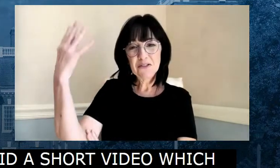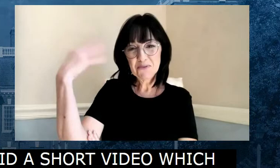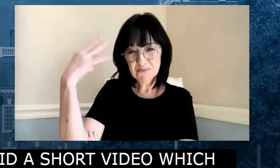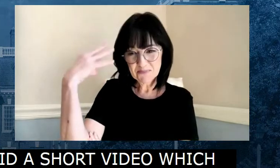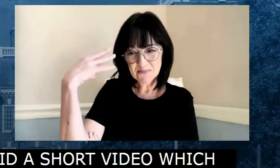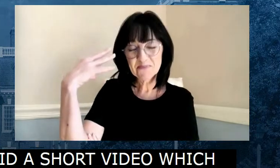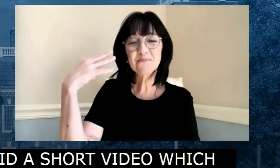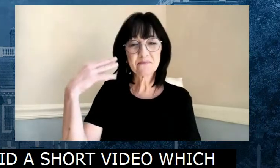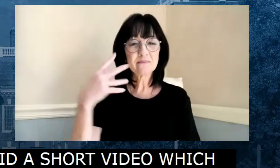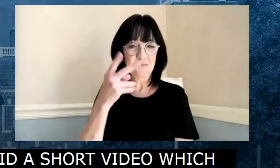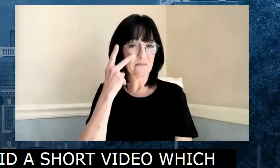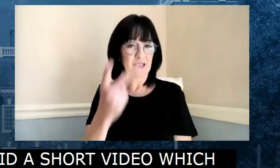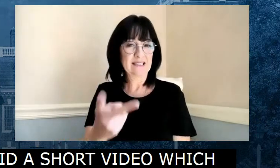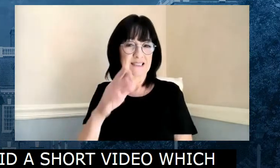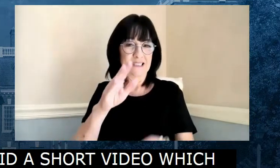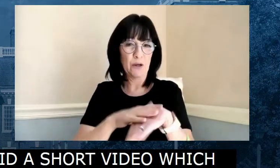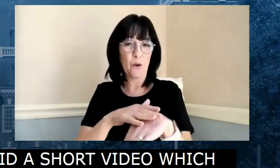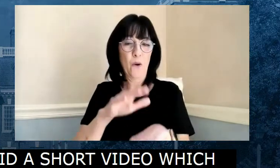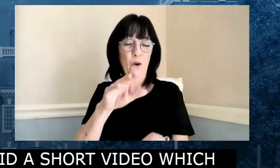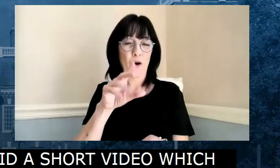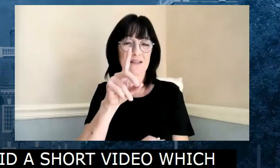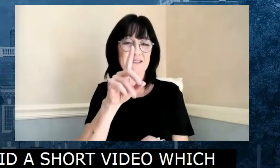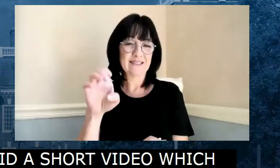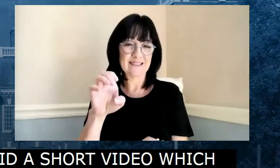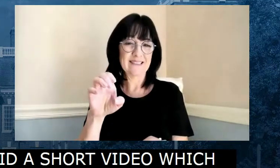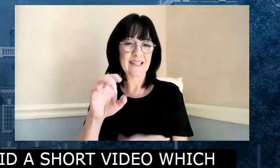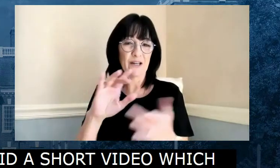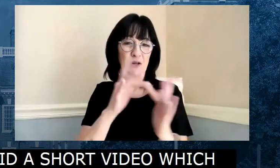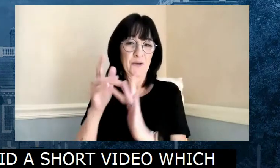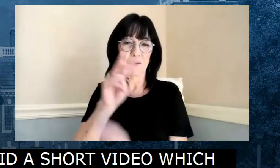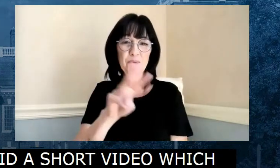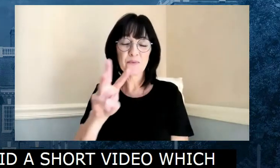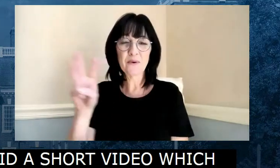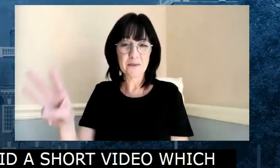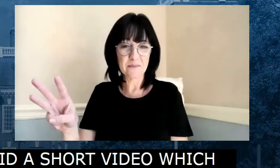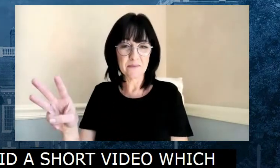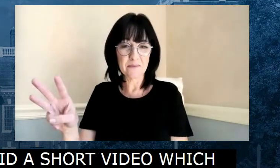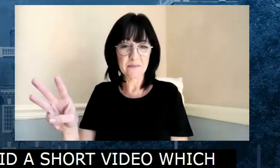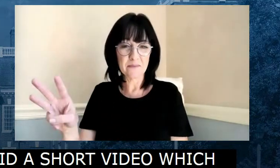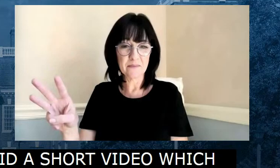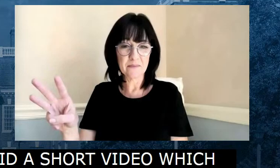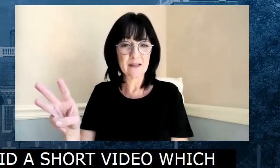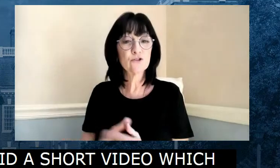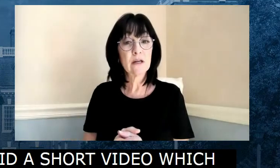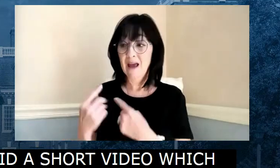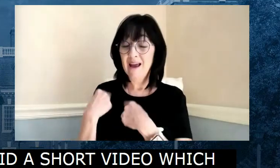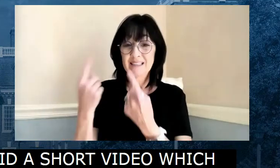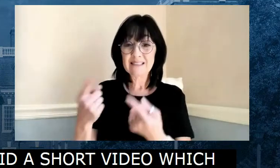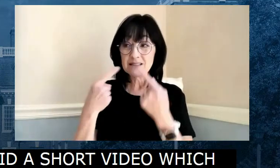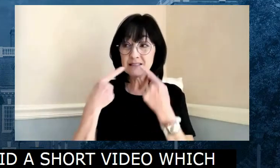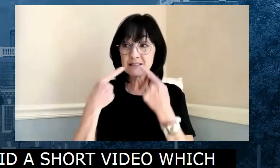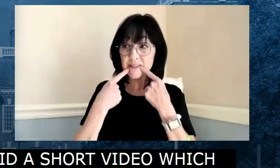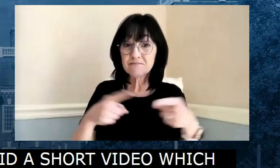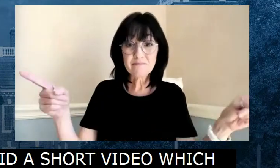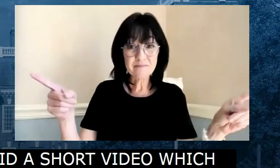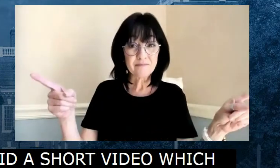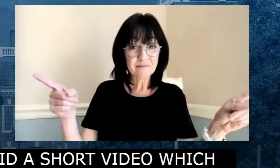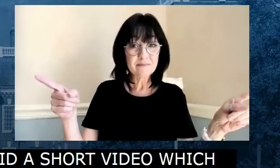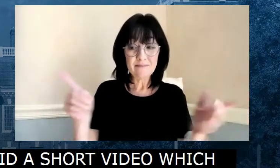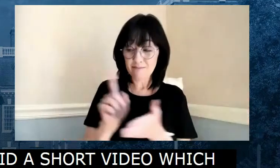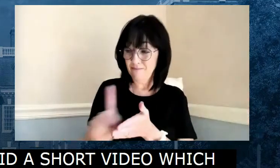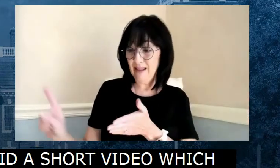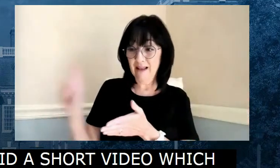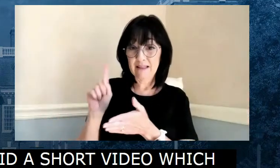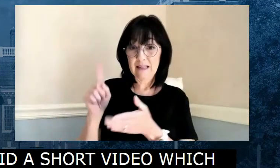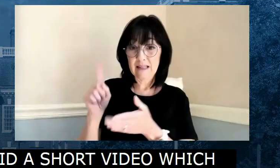vaccine webpage. And since last week's announcement, providers statewide have vaccinated just over 2,000 children